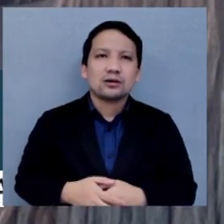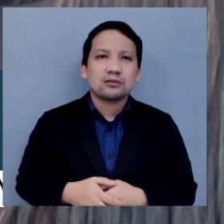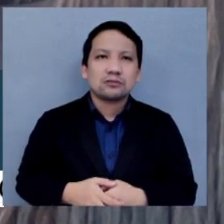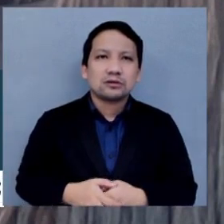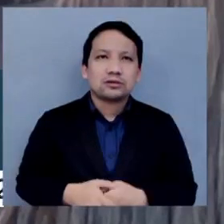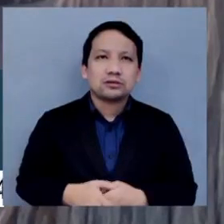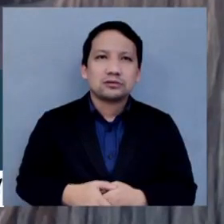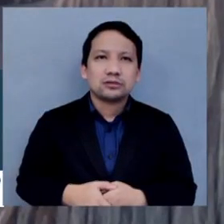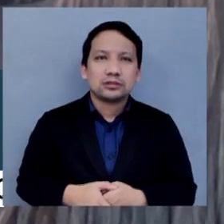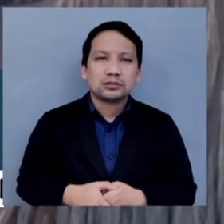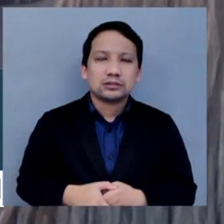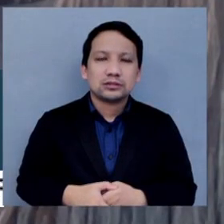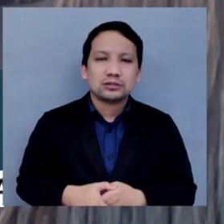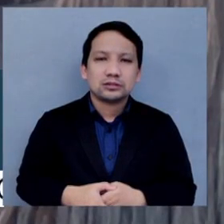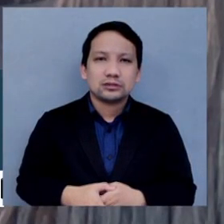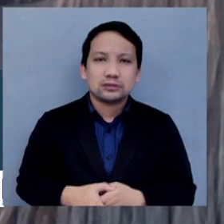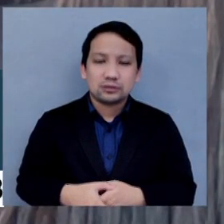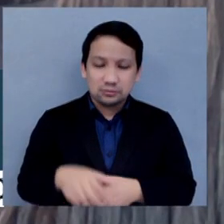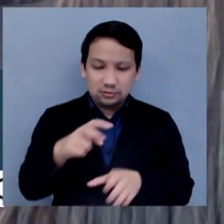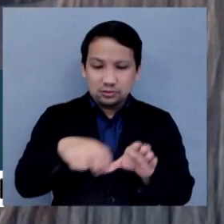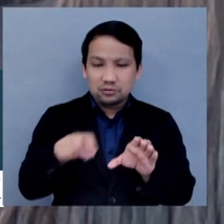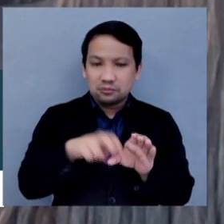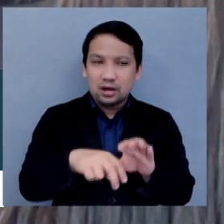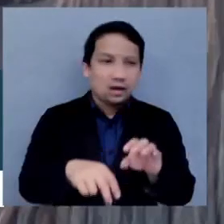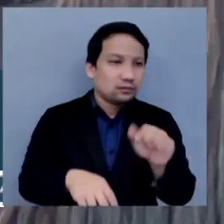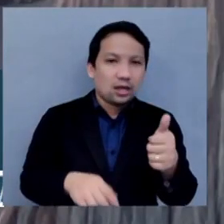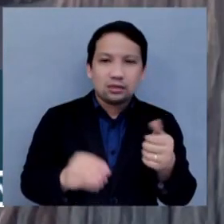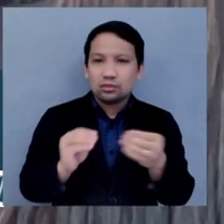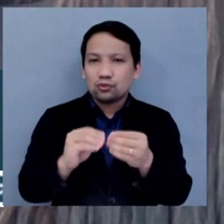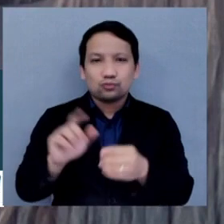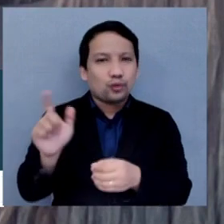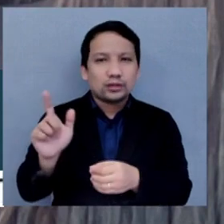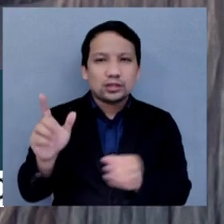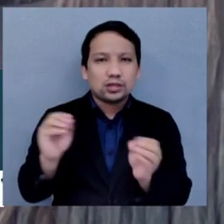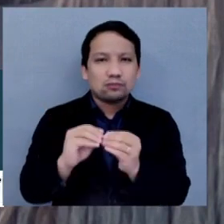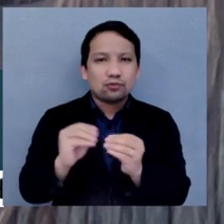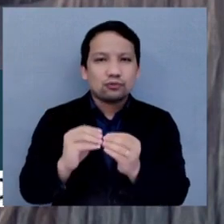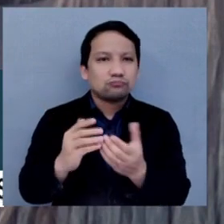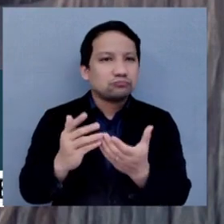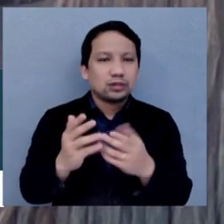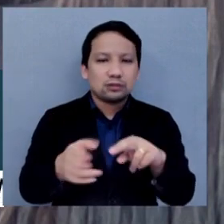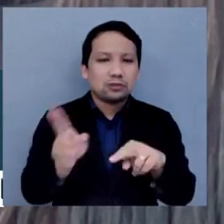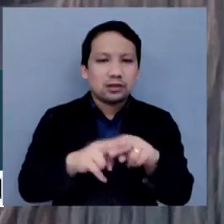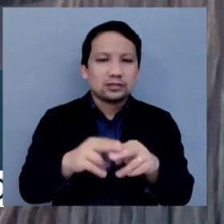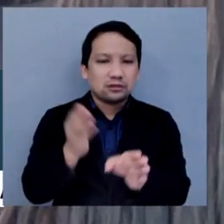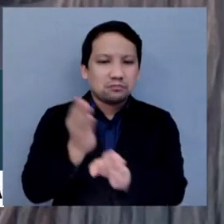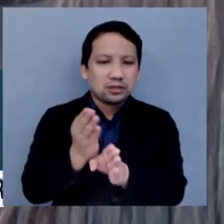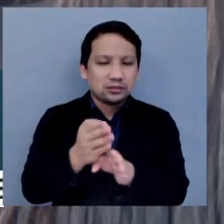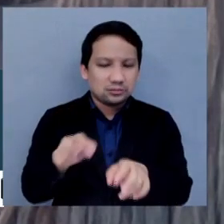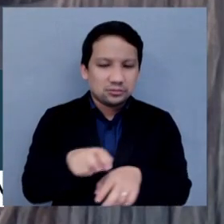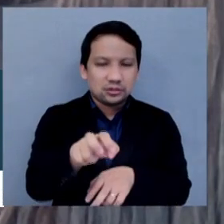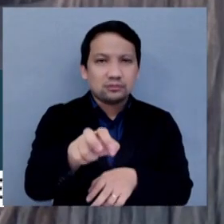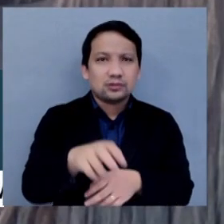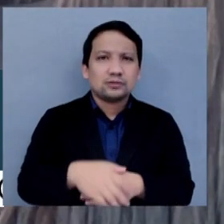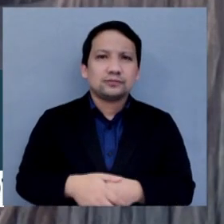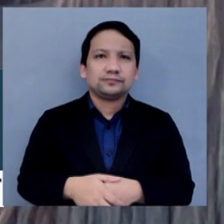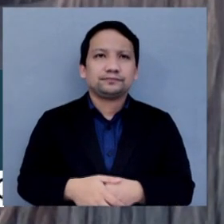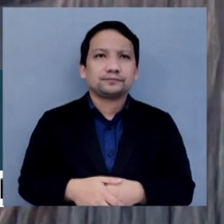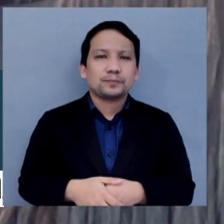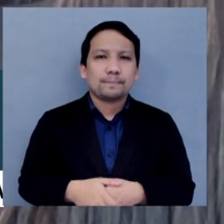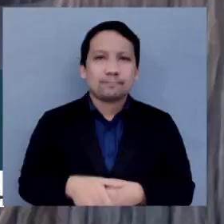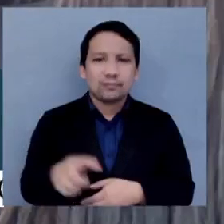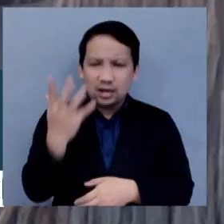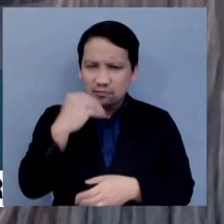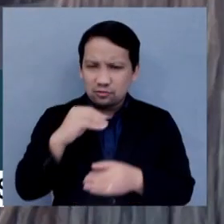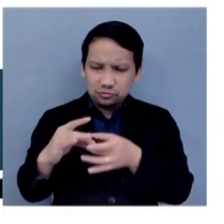they are asking the bus concessionaires to add 10 or 20 more to the bus route, Carmina. Yeah, and one other thing about the privatization